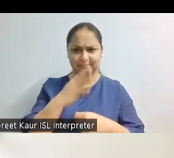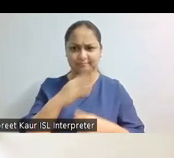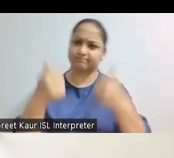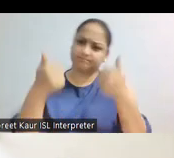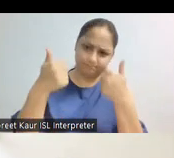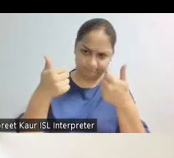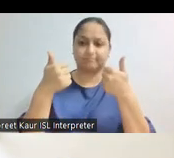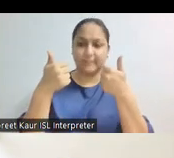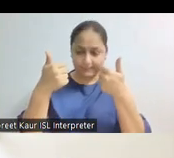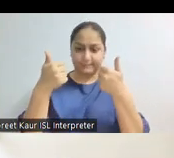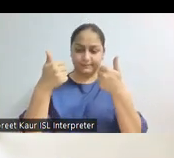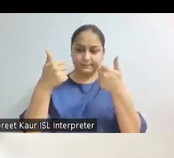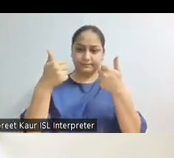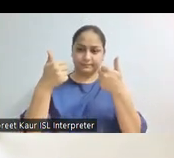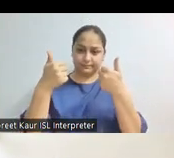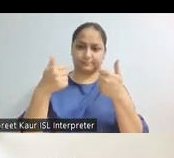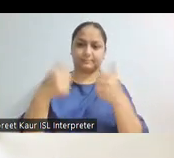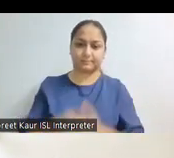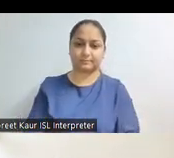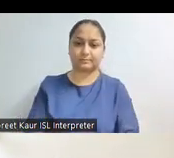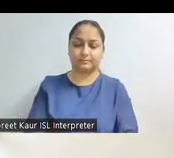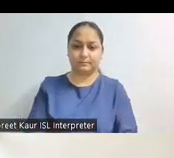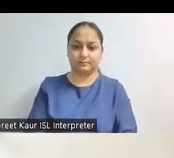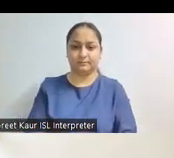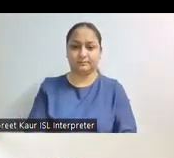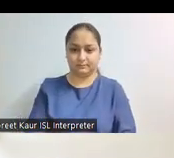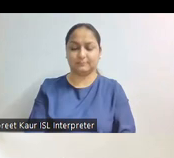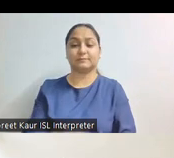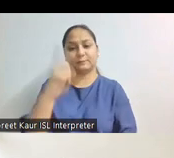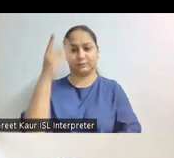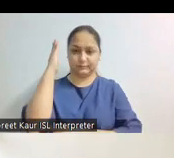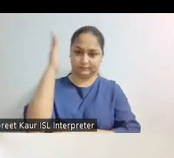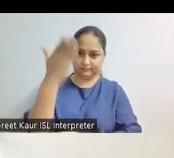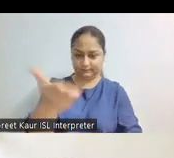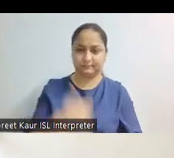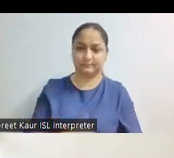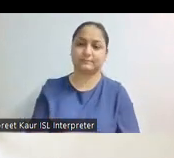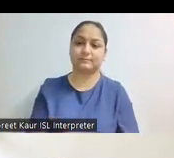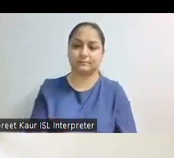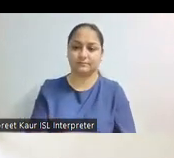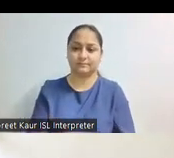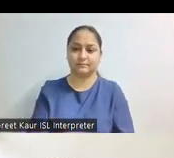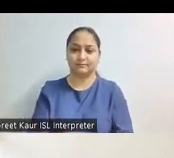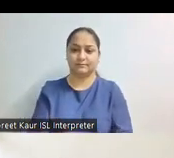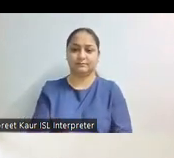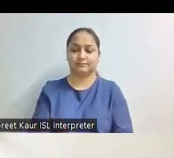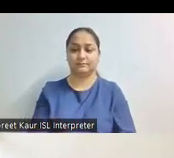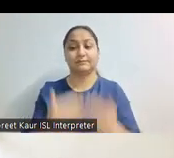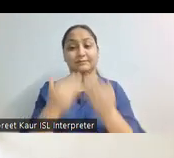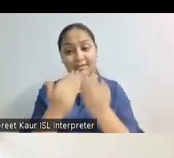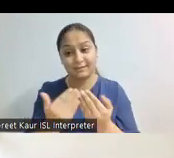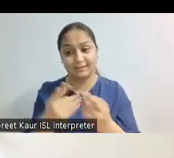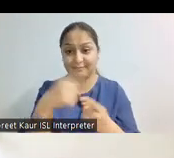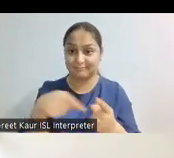visible. Yes, very much. Okay. And this first slide is up for you. Thank you so much. Thank you for that very kind and